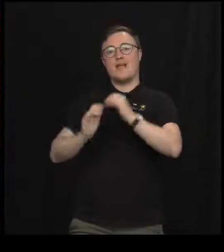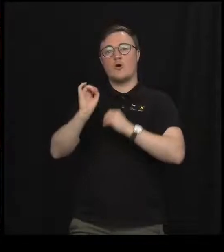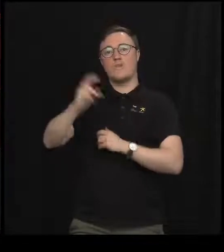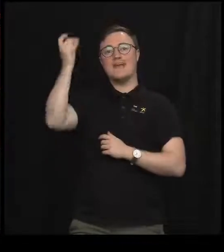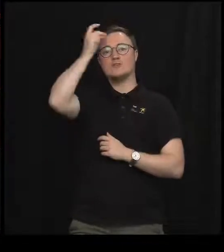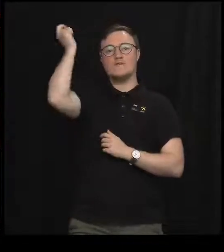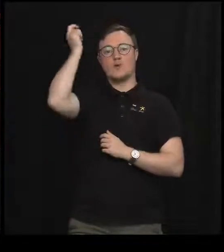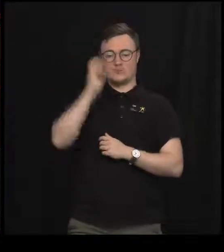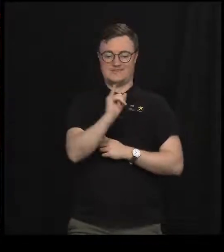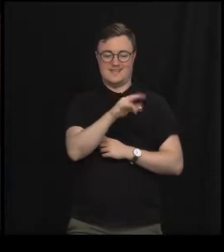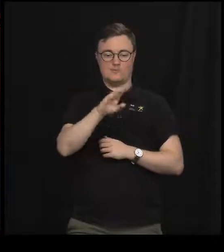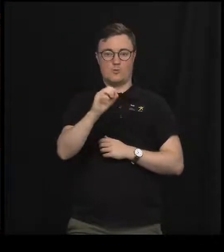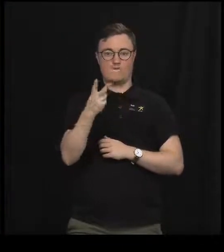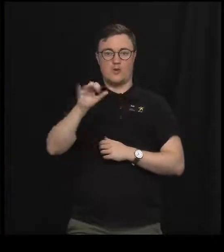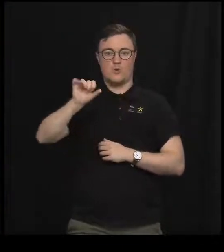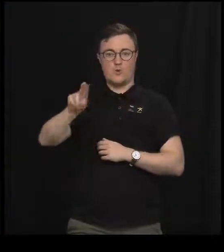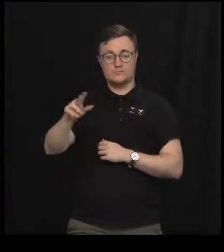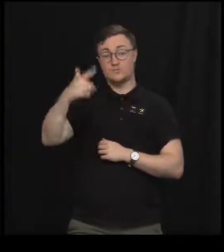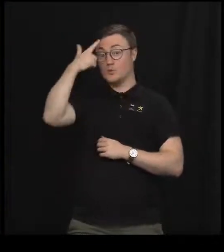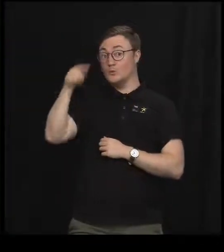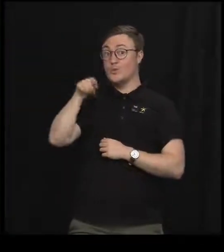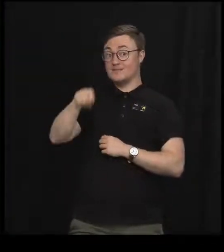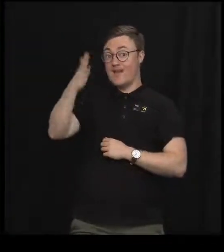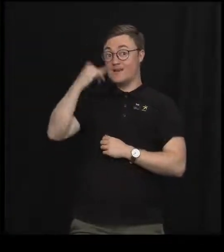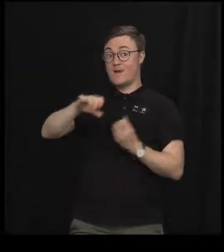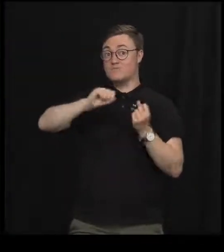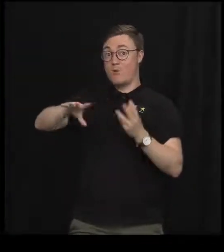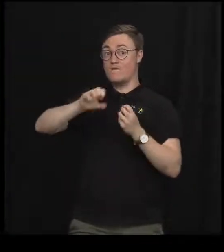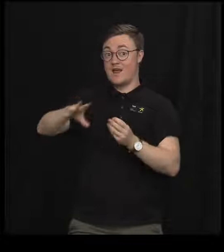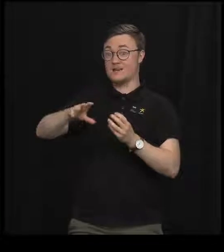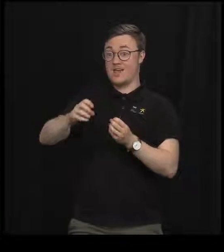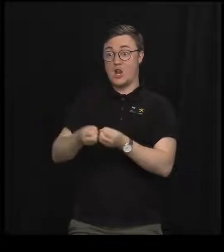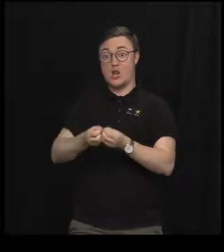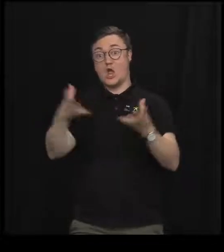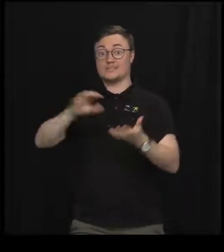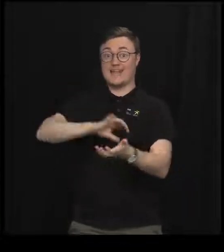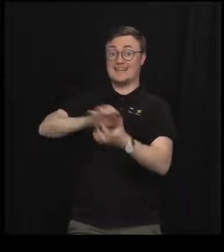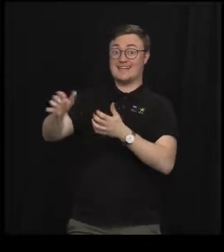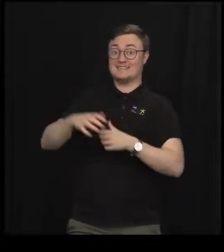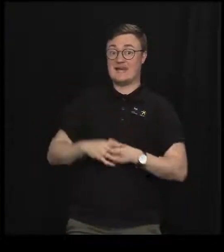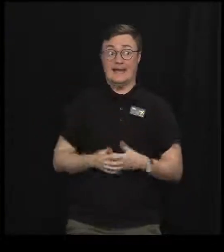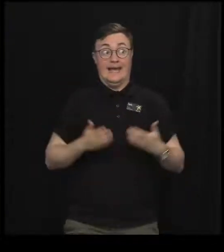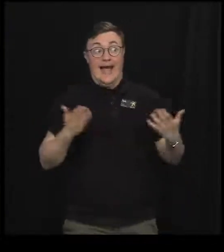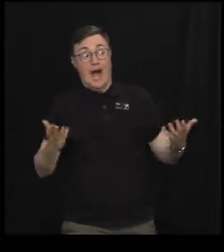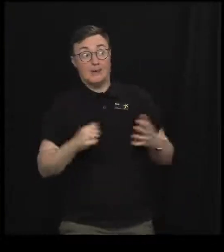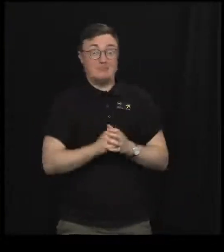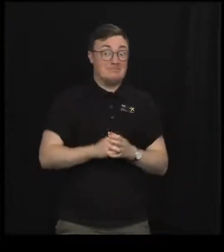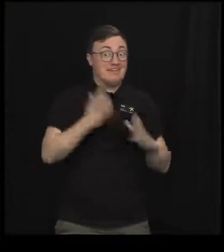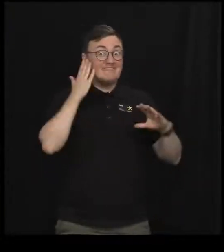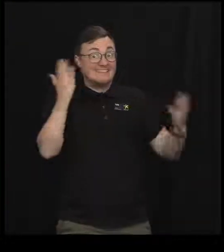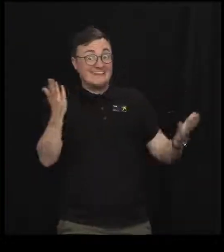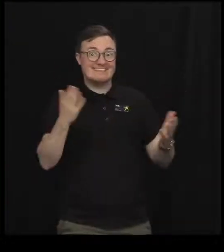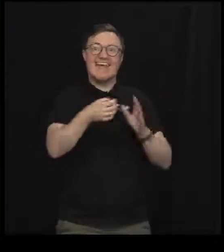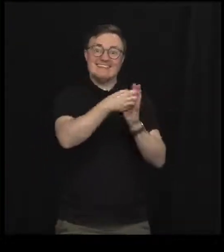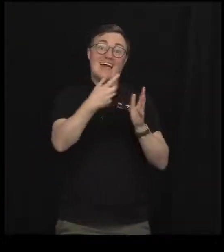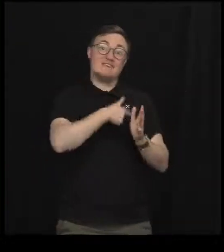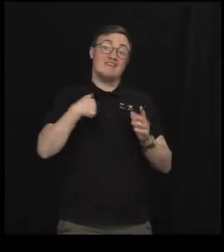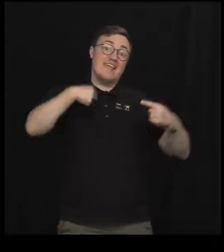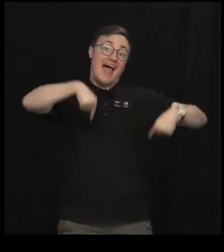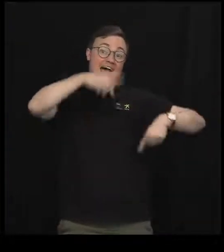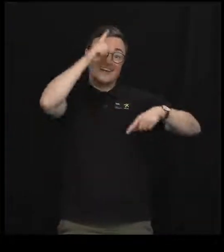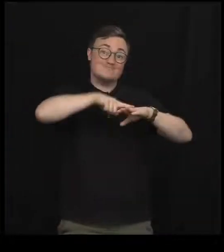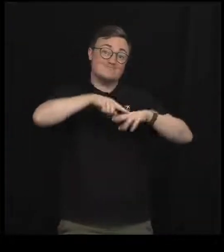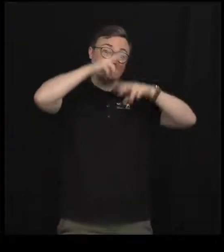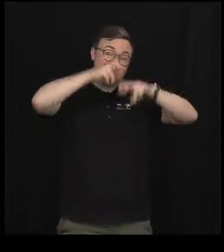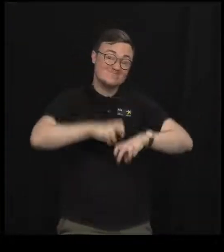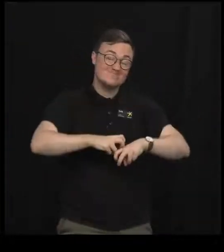mess for children that Pernilla described? Well, let's see. That's why we're here. So indeed, when